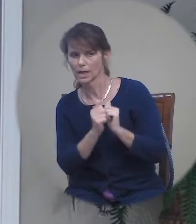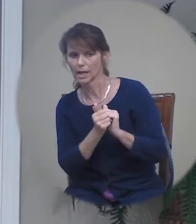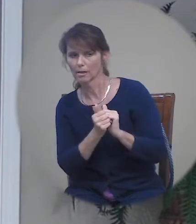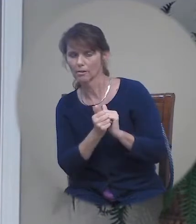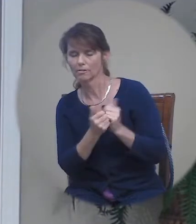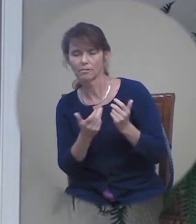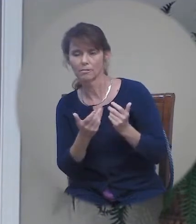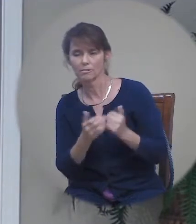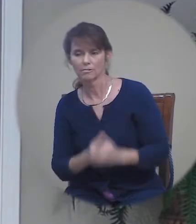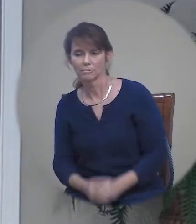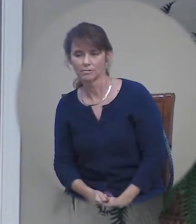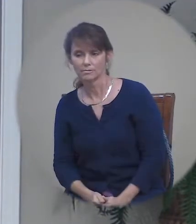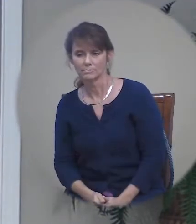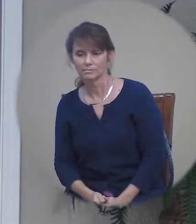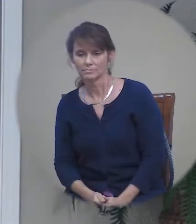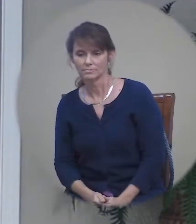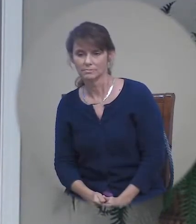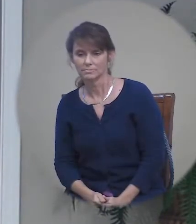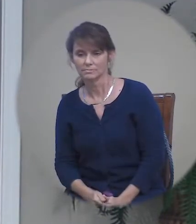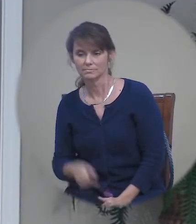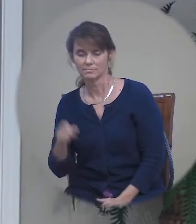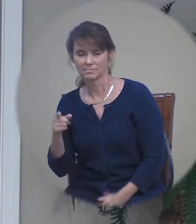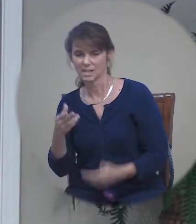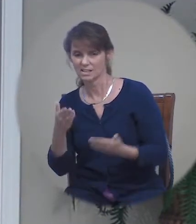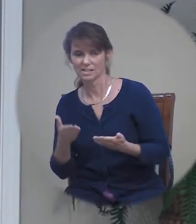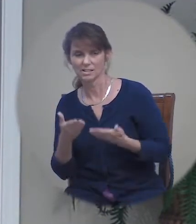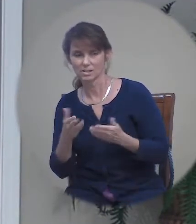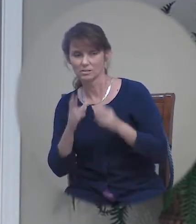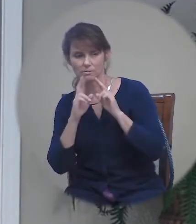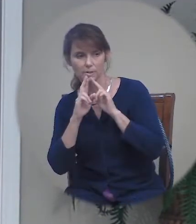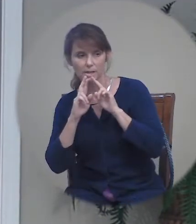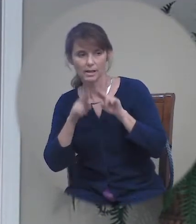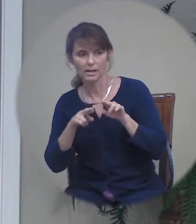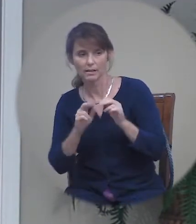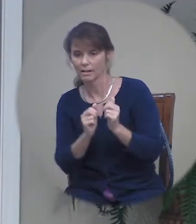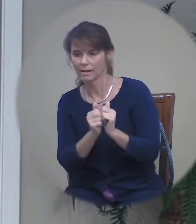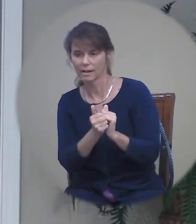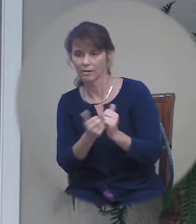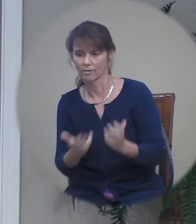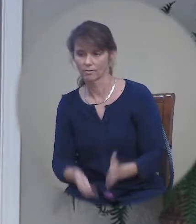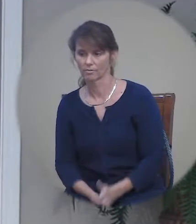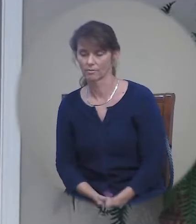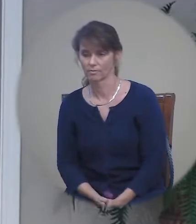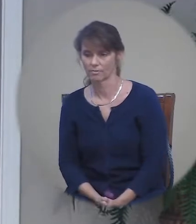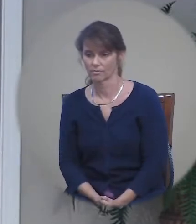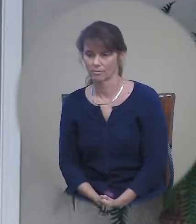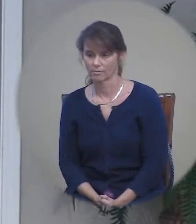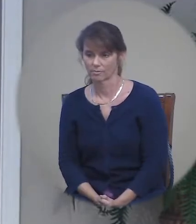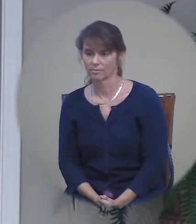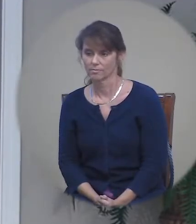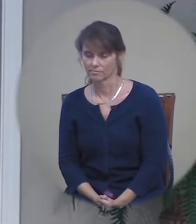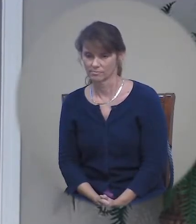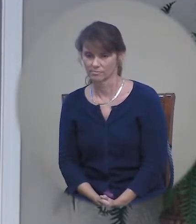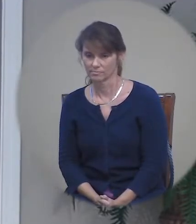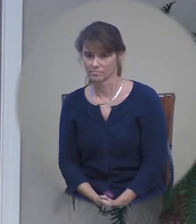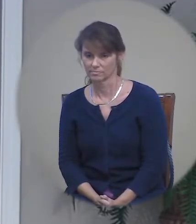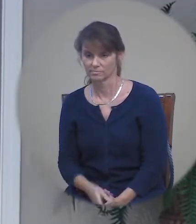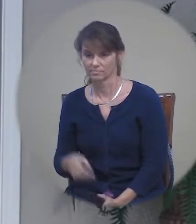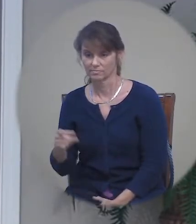How do they react to this? What is their suggestion or seemingly the implication that Rabshakeh is going to do